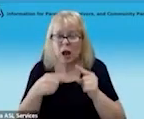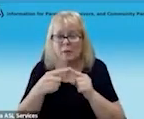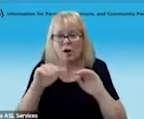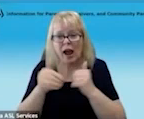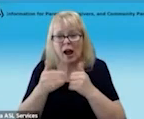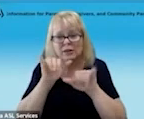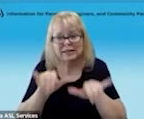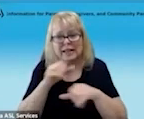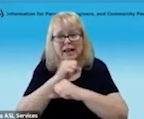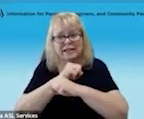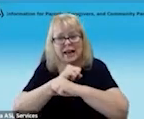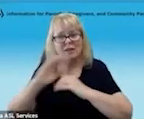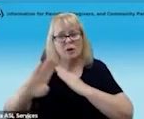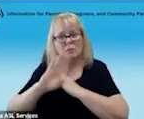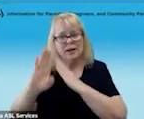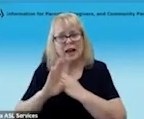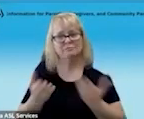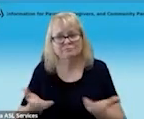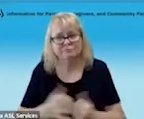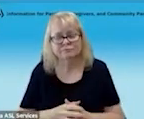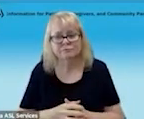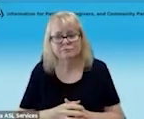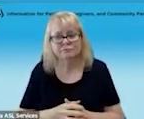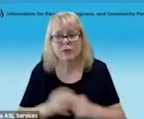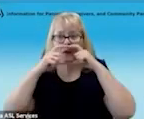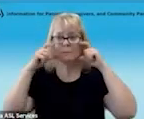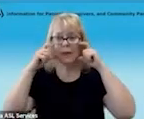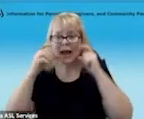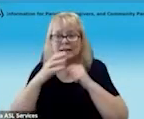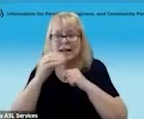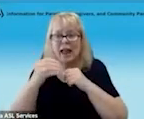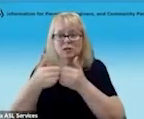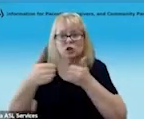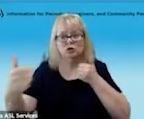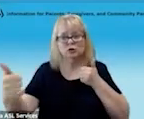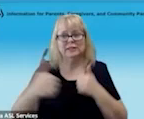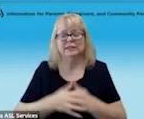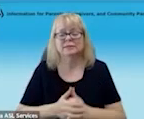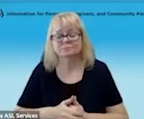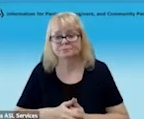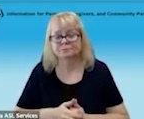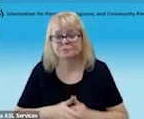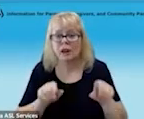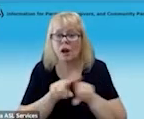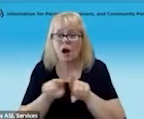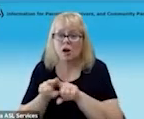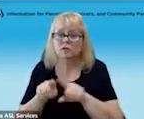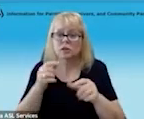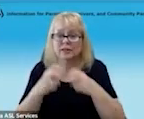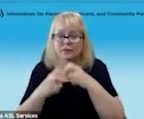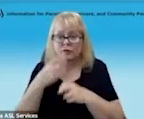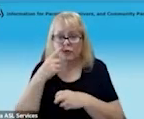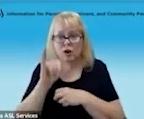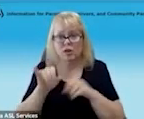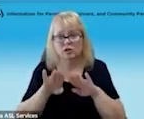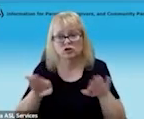caregiver may be sick. Other reasons include that it may be hard for a child to understand information about how to